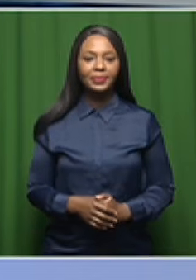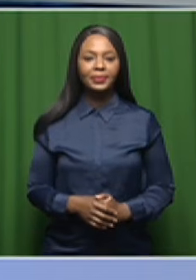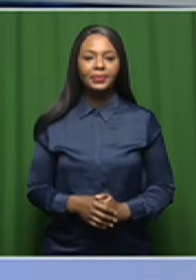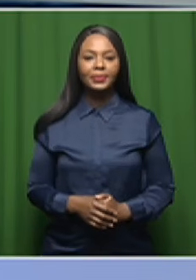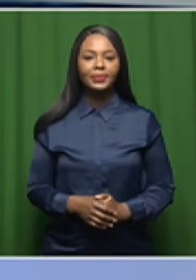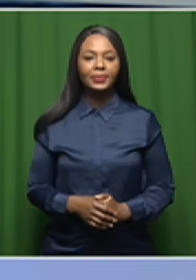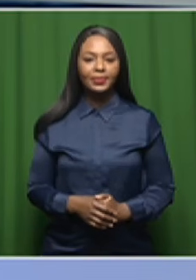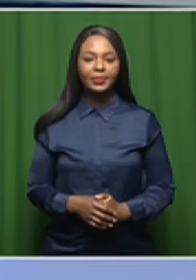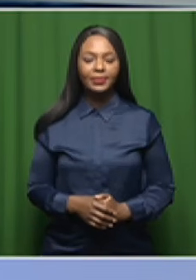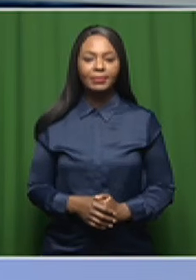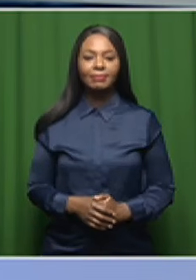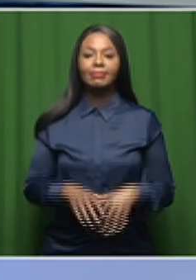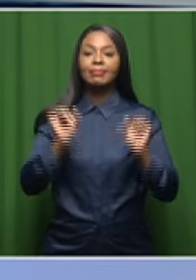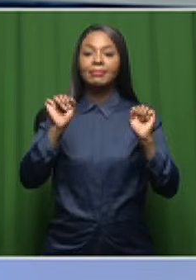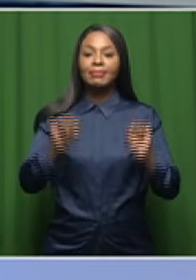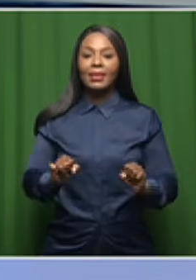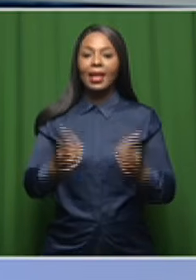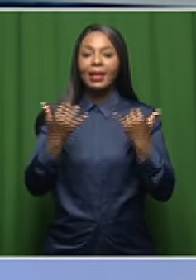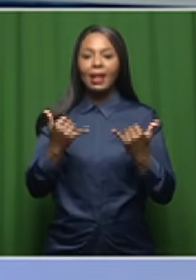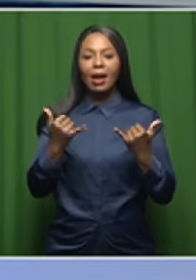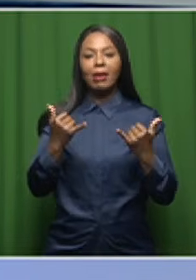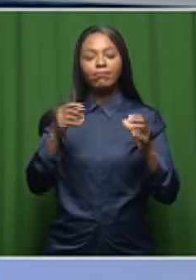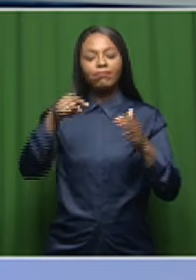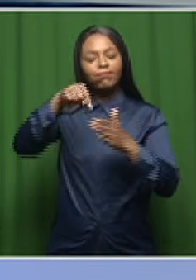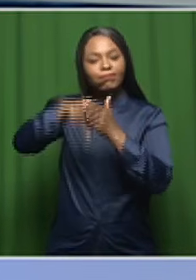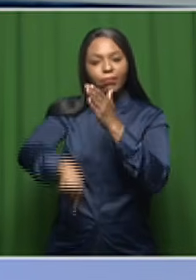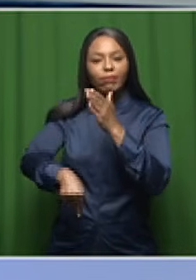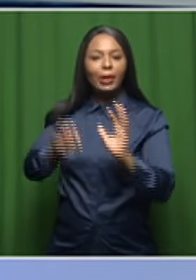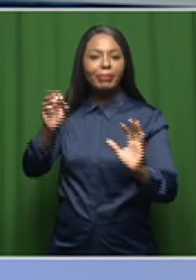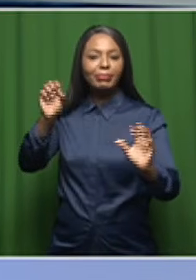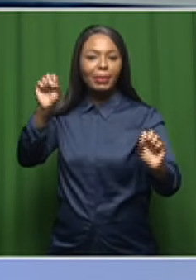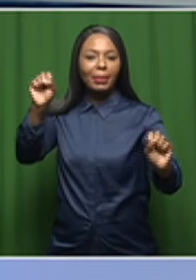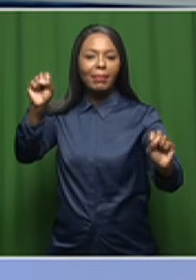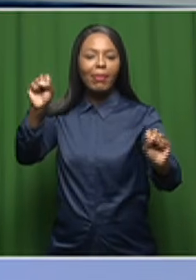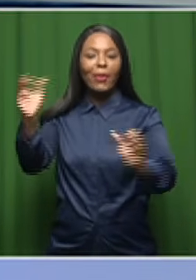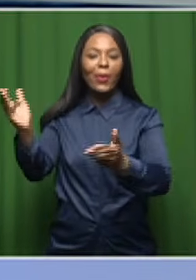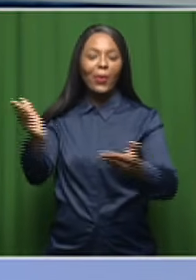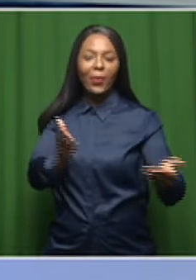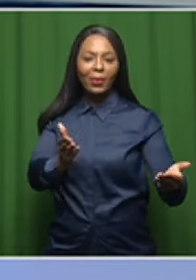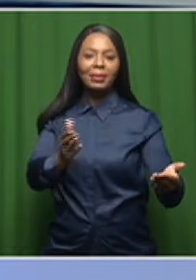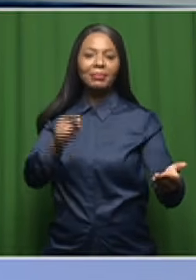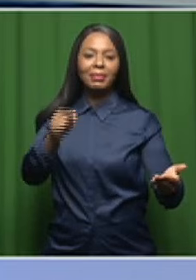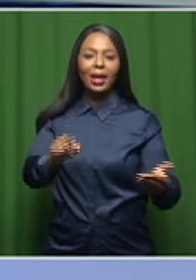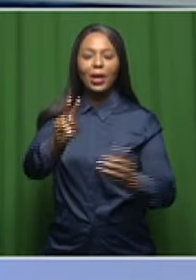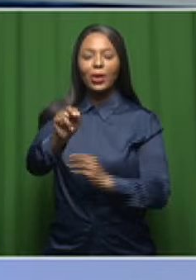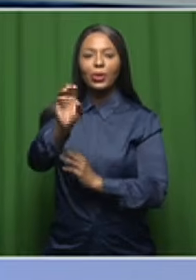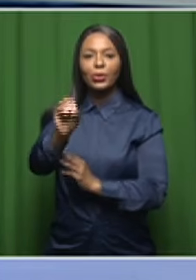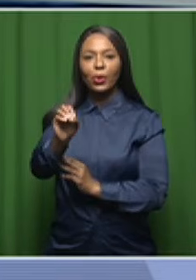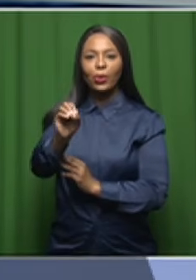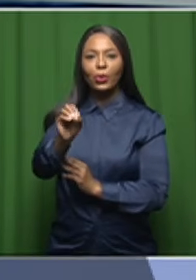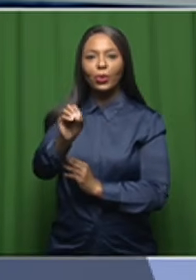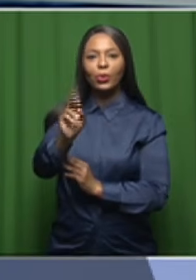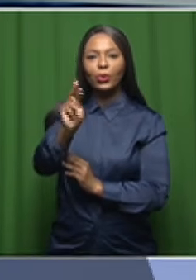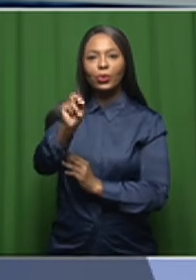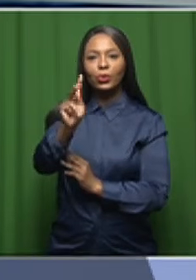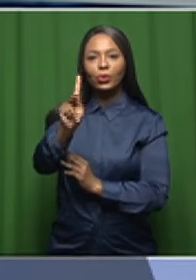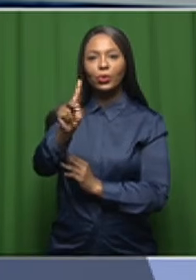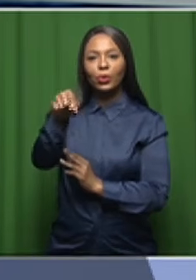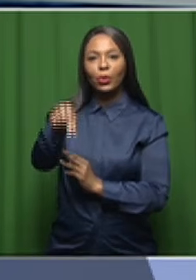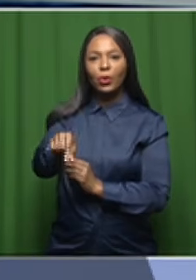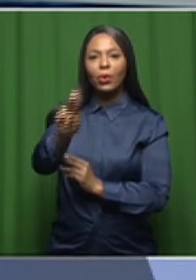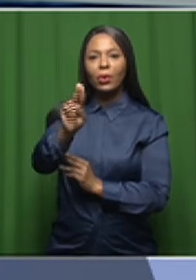Well, to further unpack this discussion, let's now extend a very warm welcome to Nongobela Jordan Gyani, the